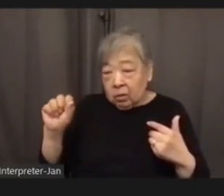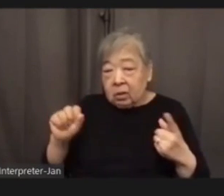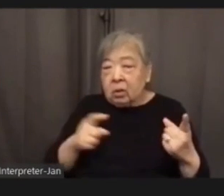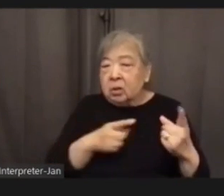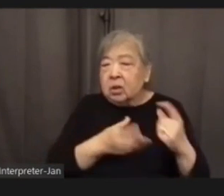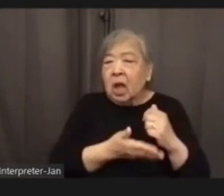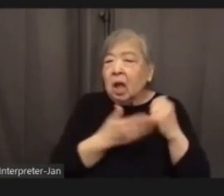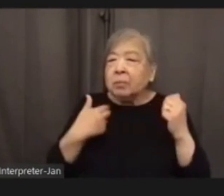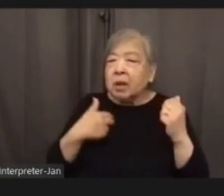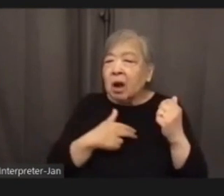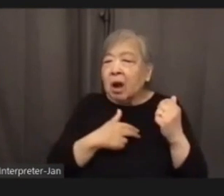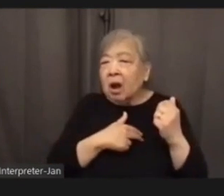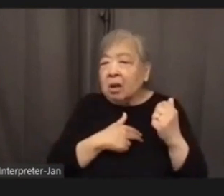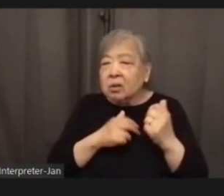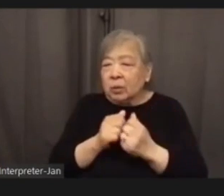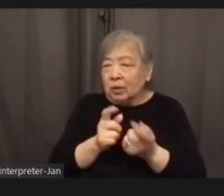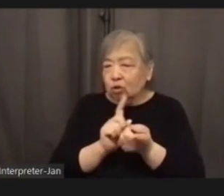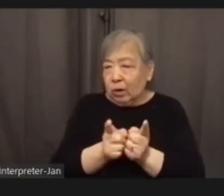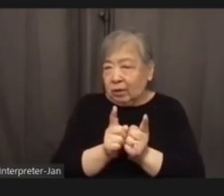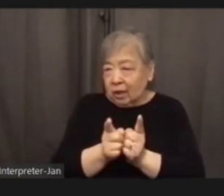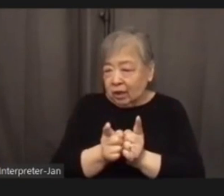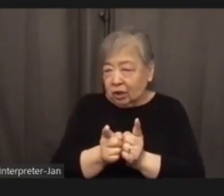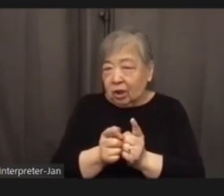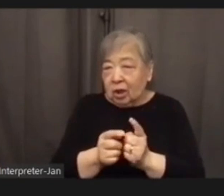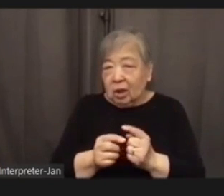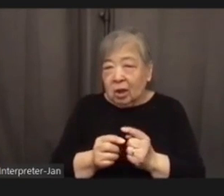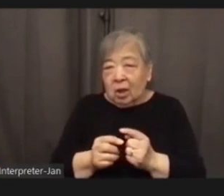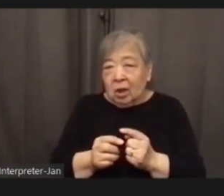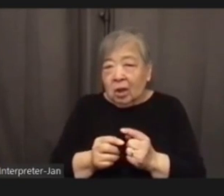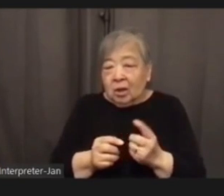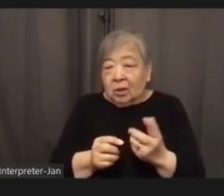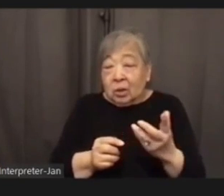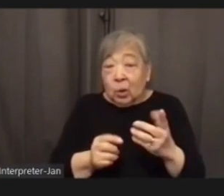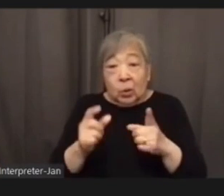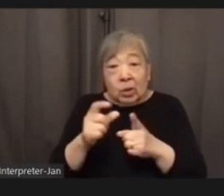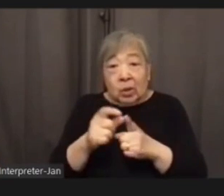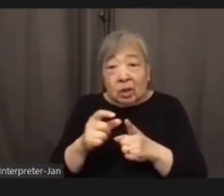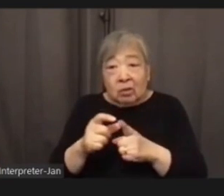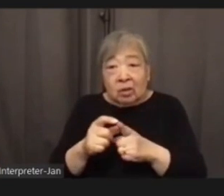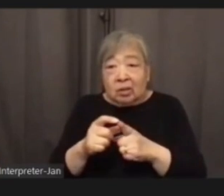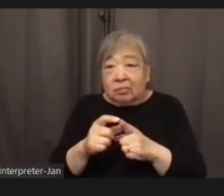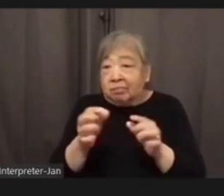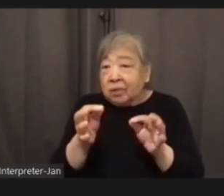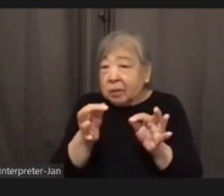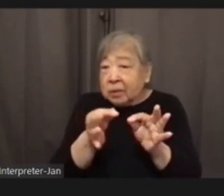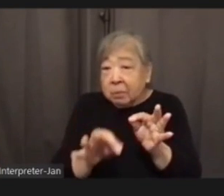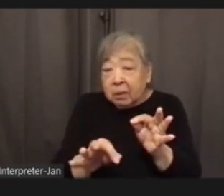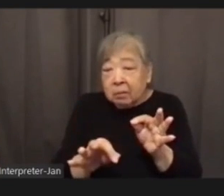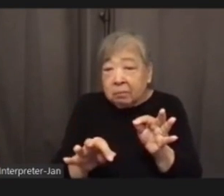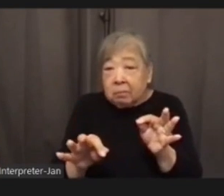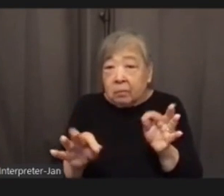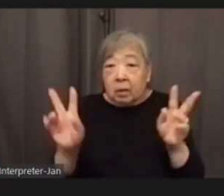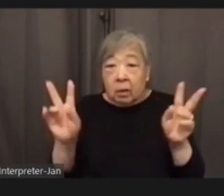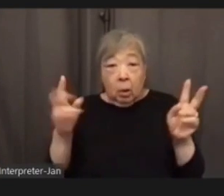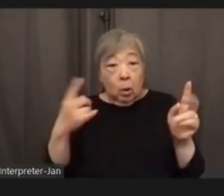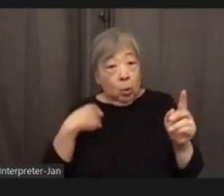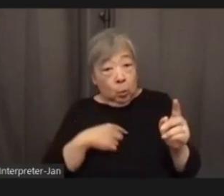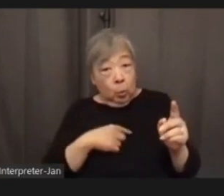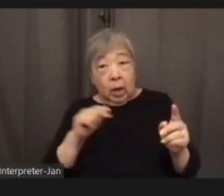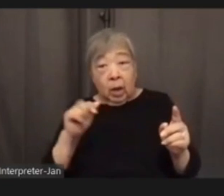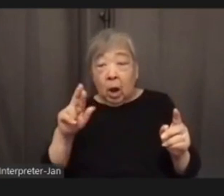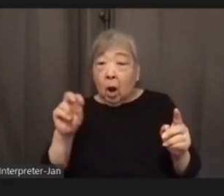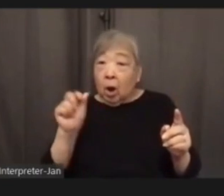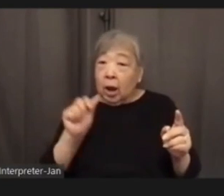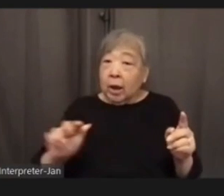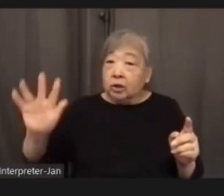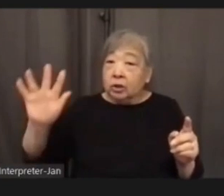helped us with the translation. So the lyrics are simple. We are Asians who like to sing for